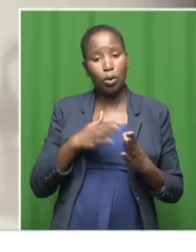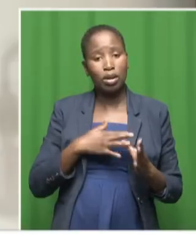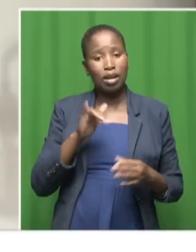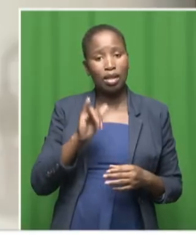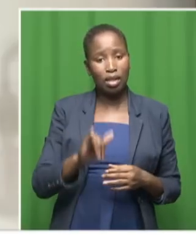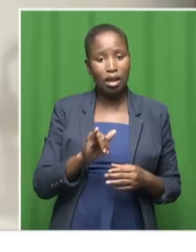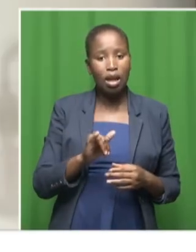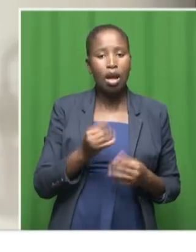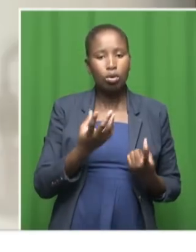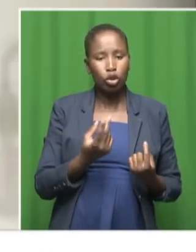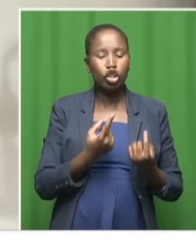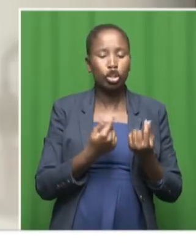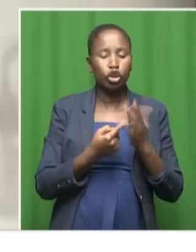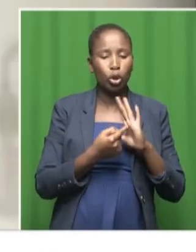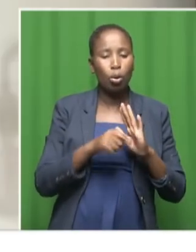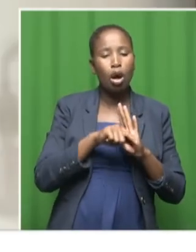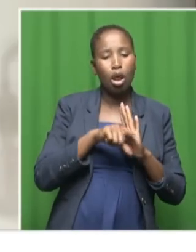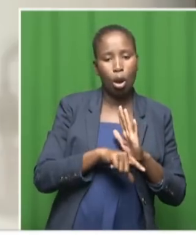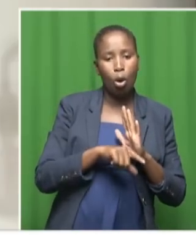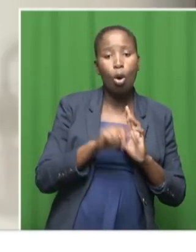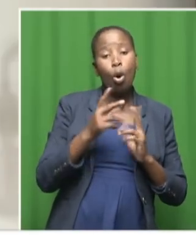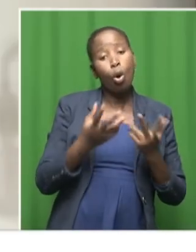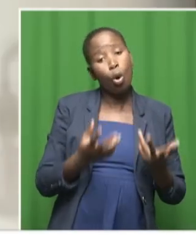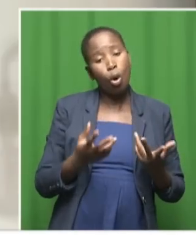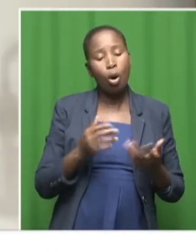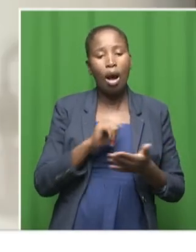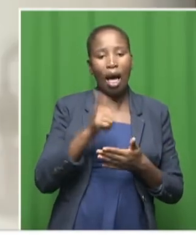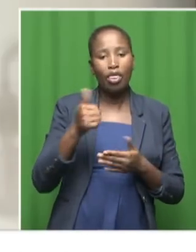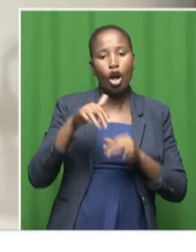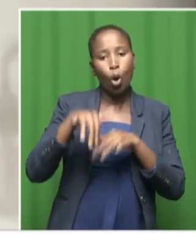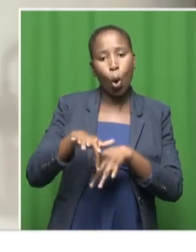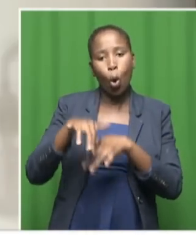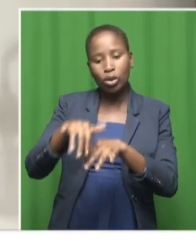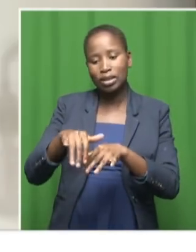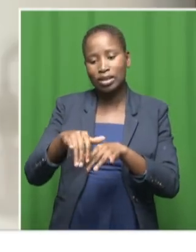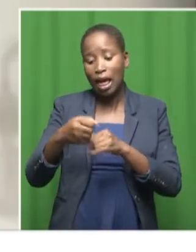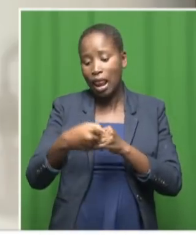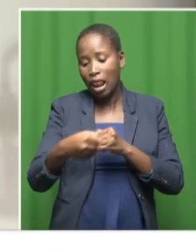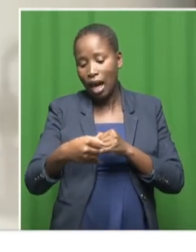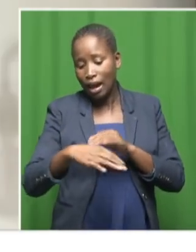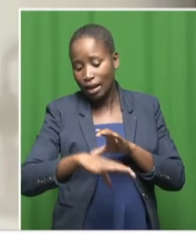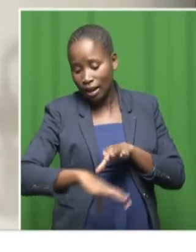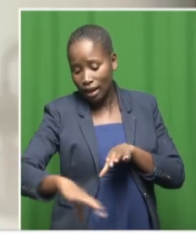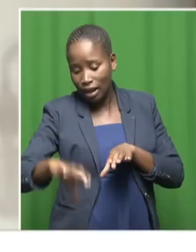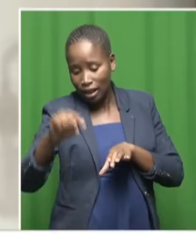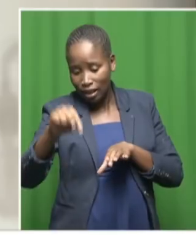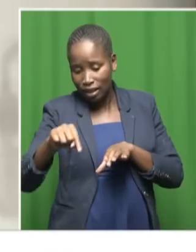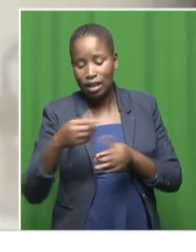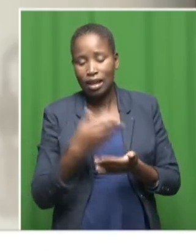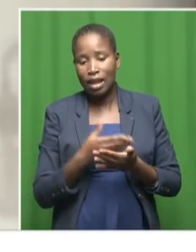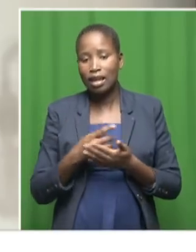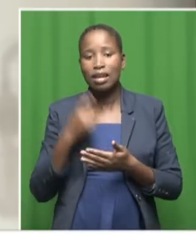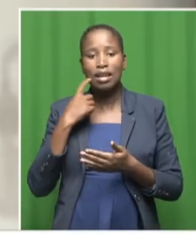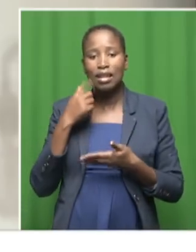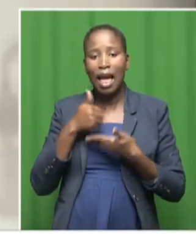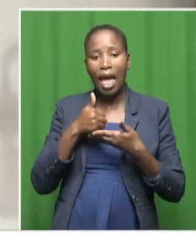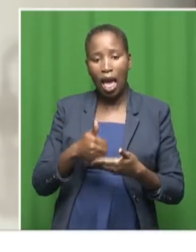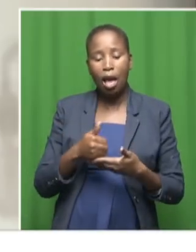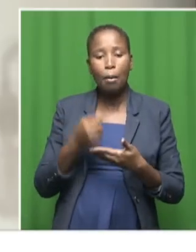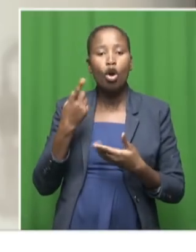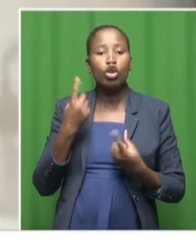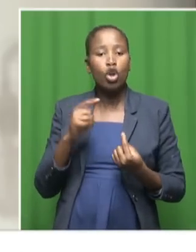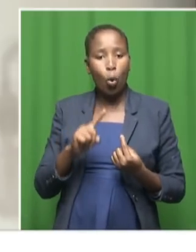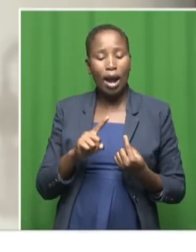topographically lower, or they are near the coastline. That's where a pump station is needed to assist in encouraging and pushing the sewage